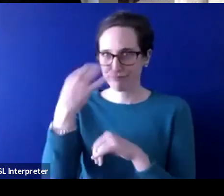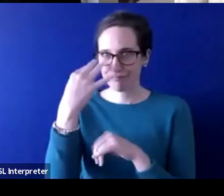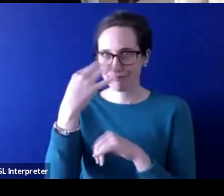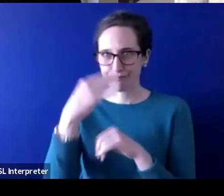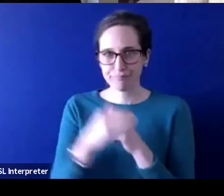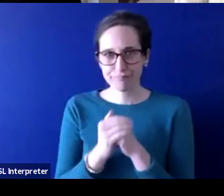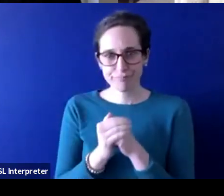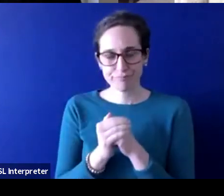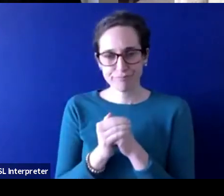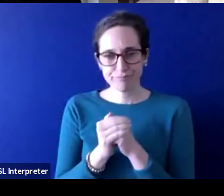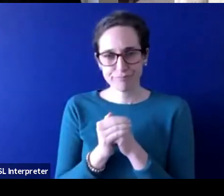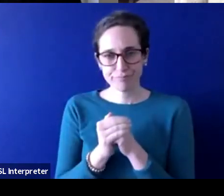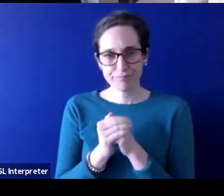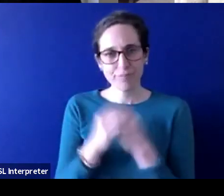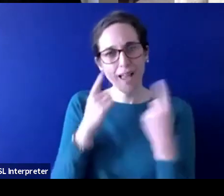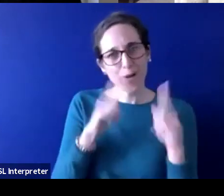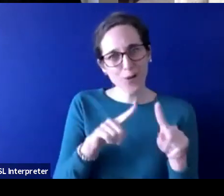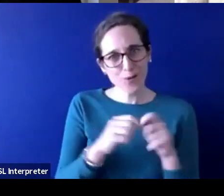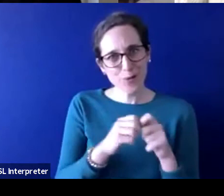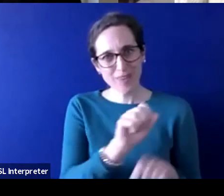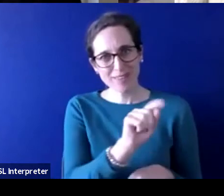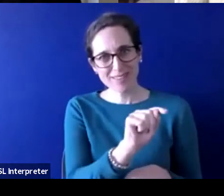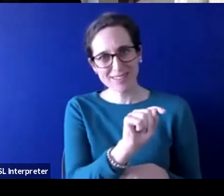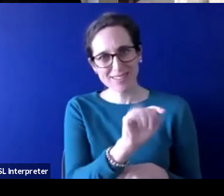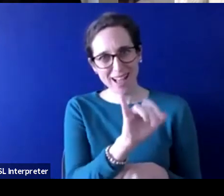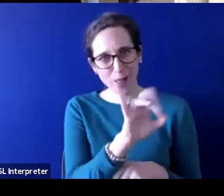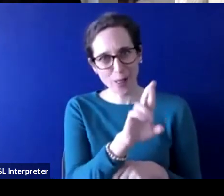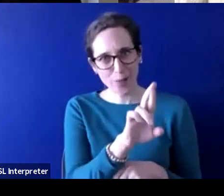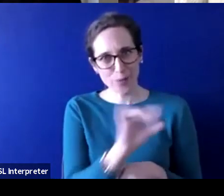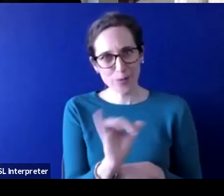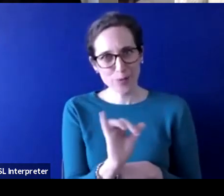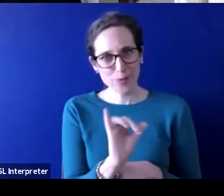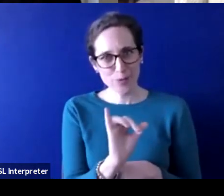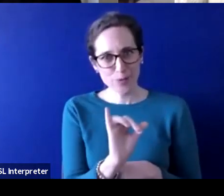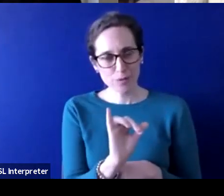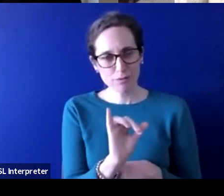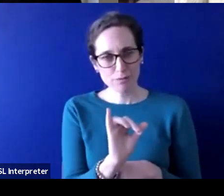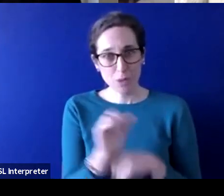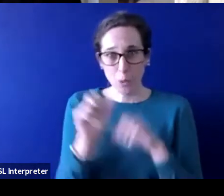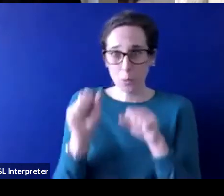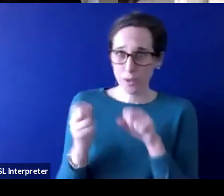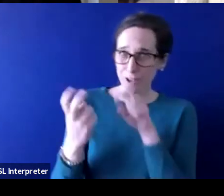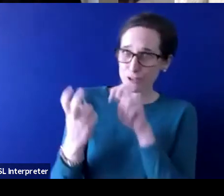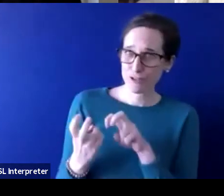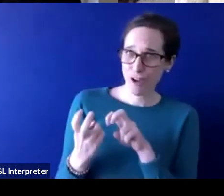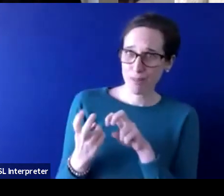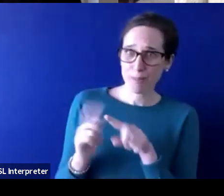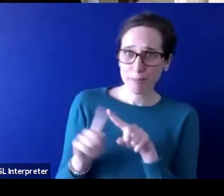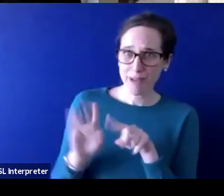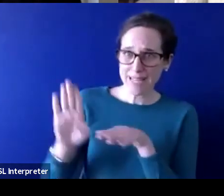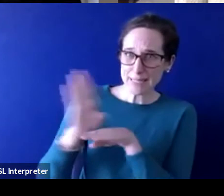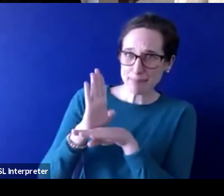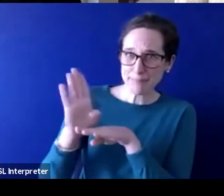on our social media. And I agree with Tyler, like, with this, we can talk to them, but it's the business, it's unearned benefits